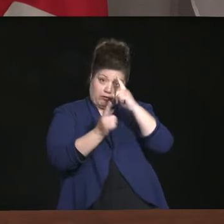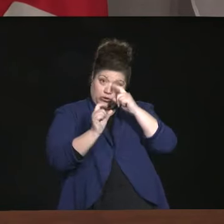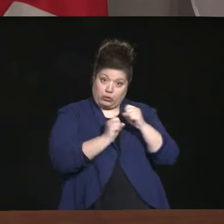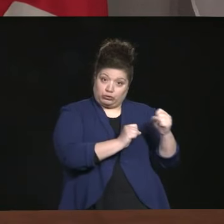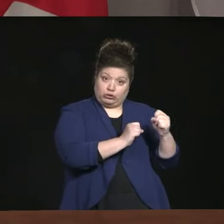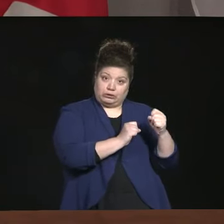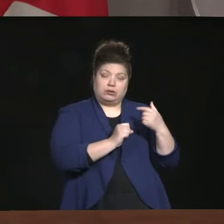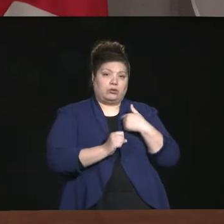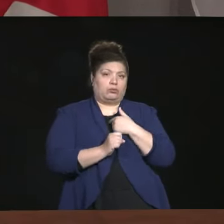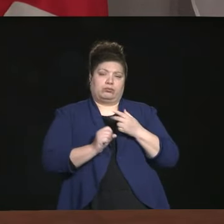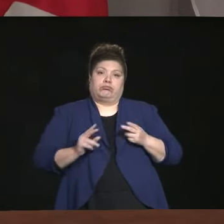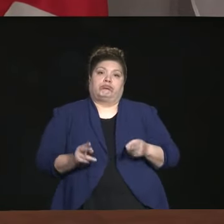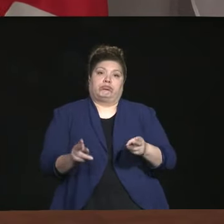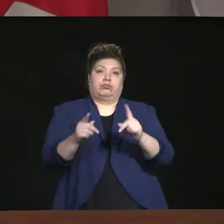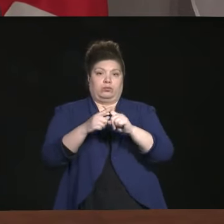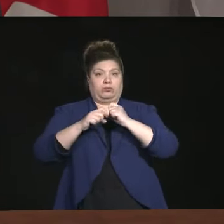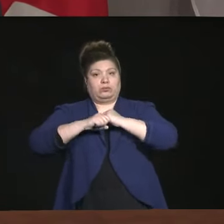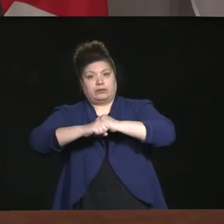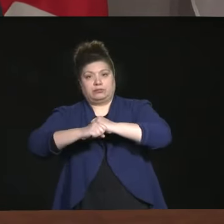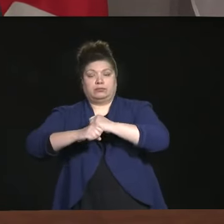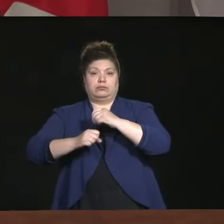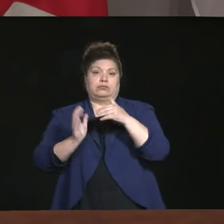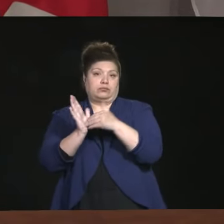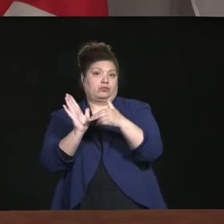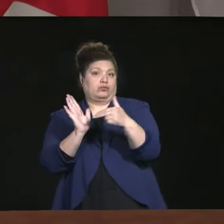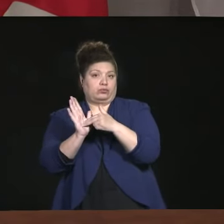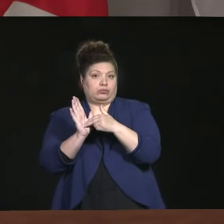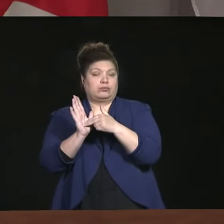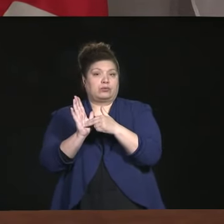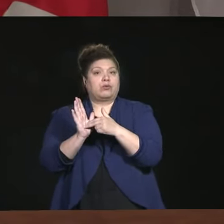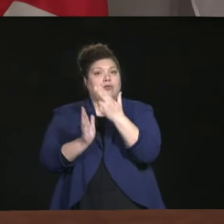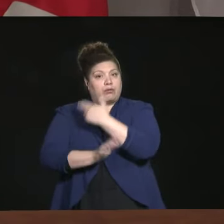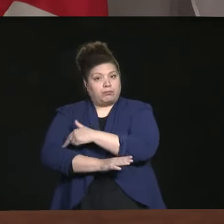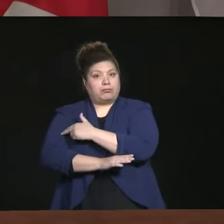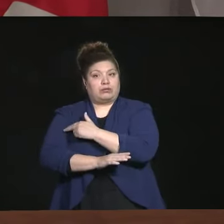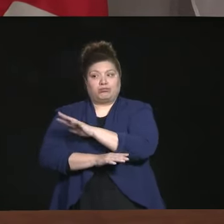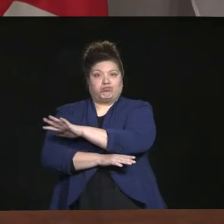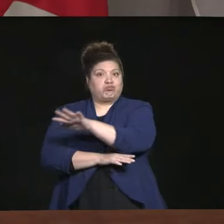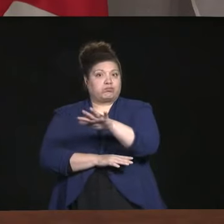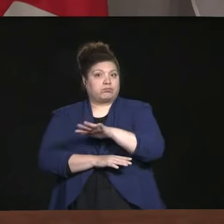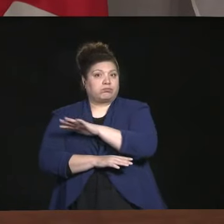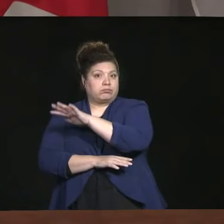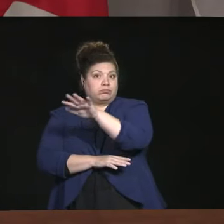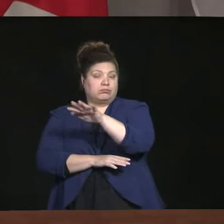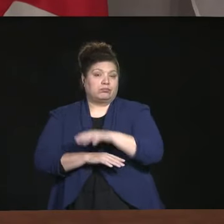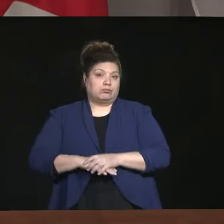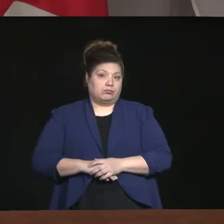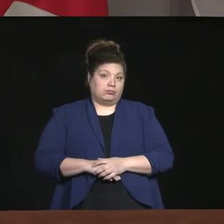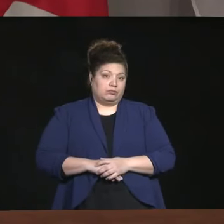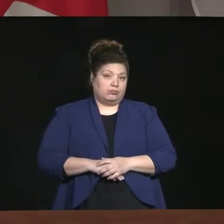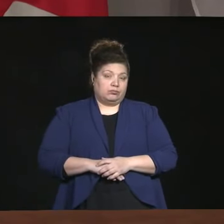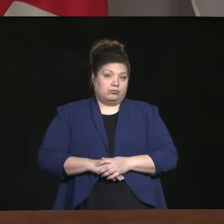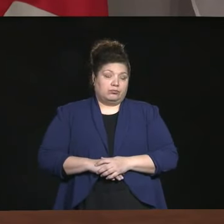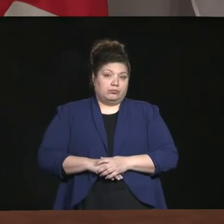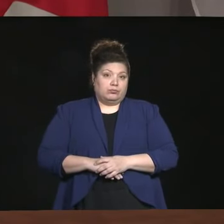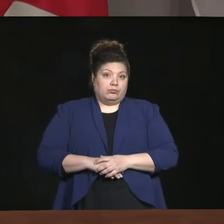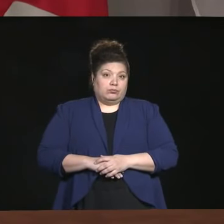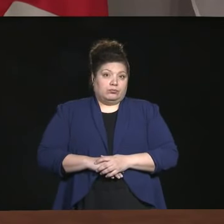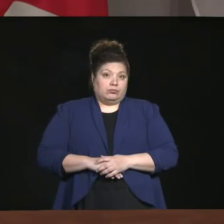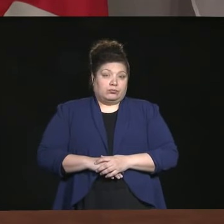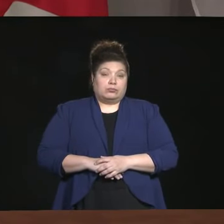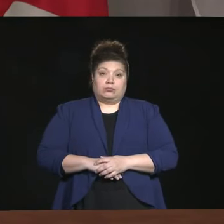workers. C'est encourageant de voir que les entreprises sont prêtes à faire face aux